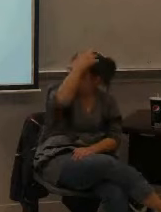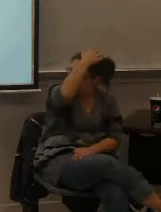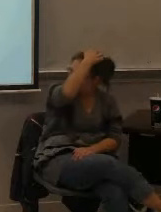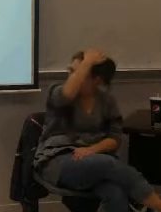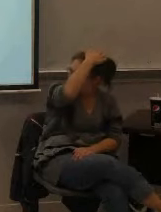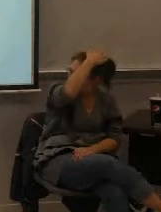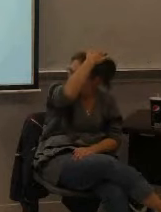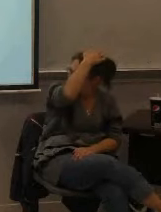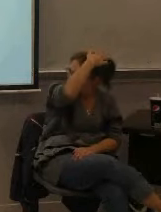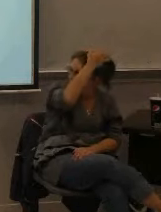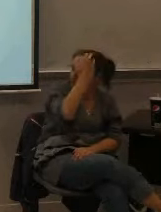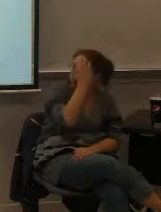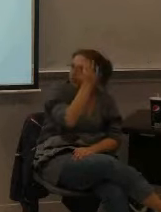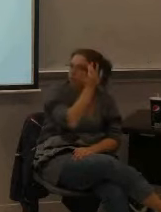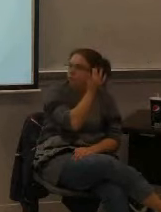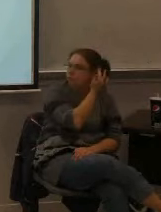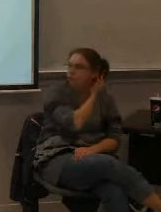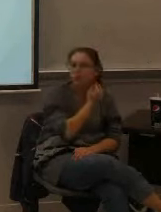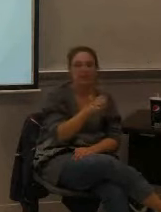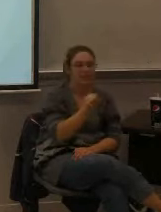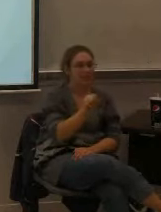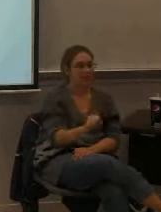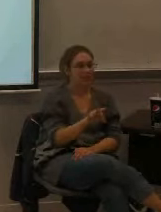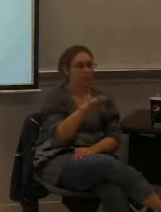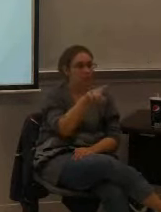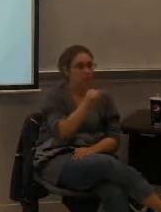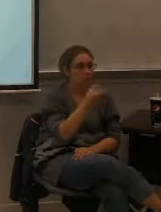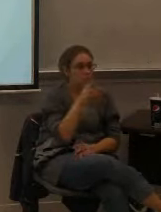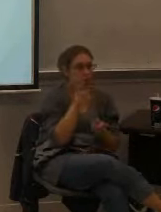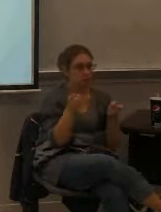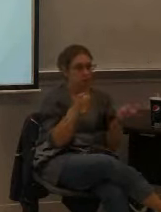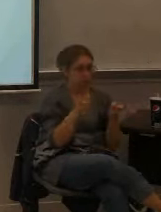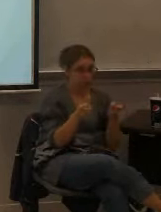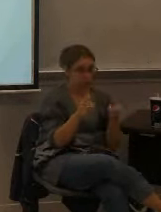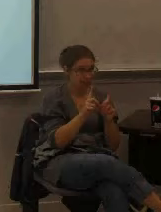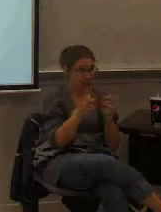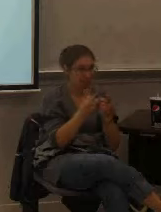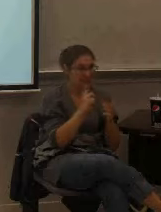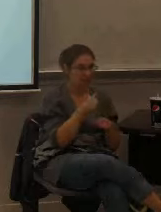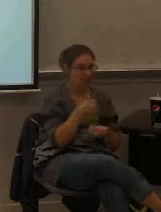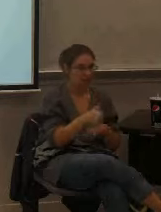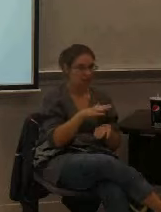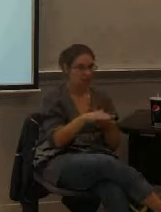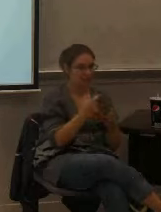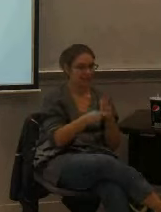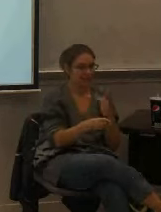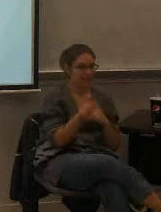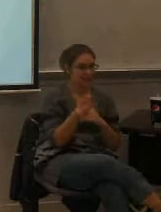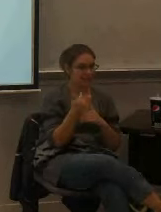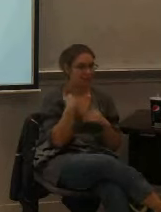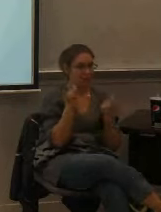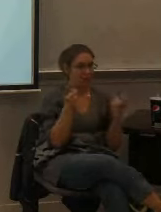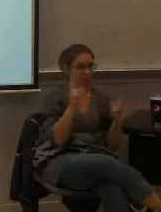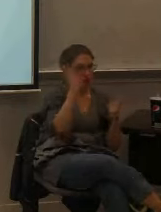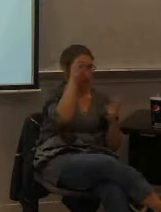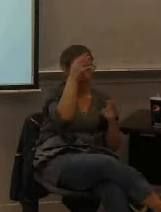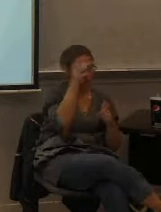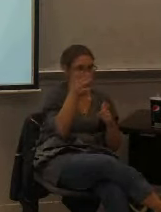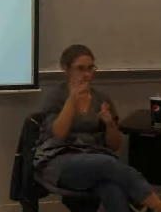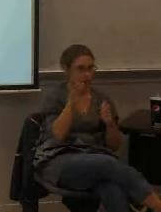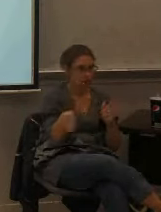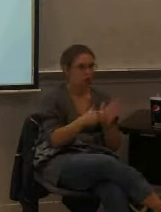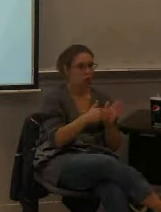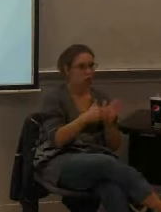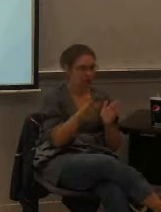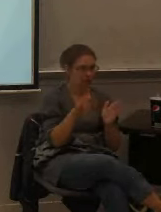There's South Florida Water Management District is essentially set up based on tax dollars, and there have been large federal lawsuits over